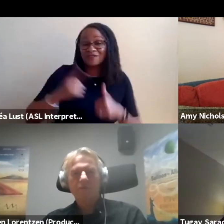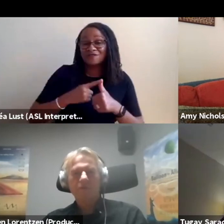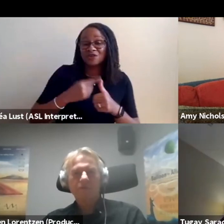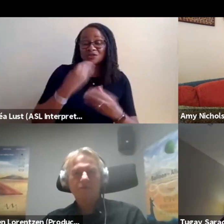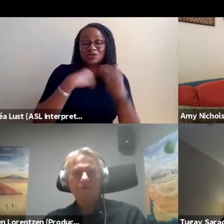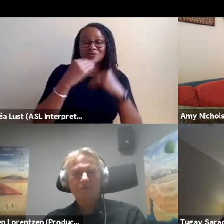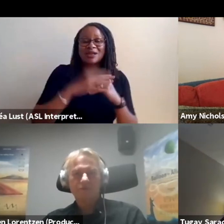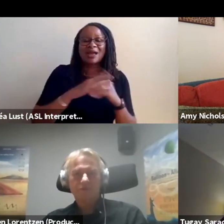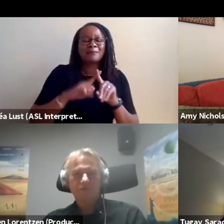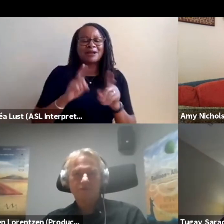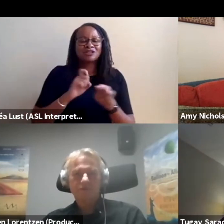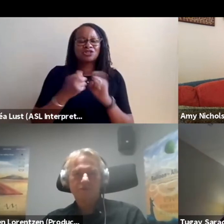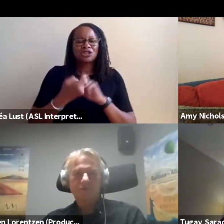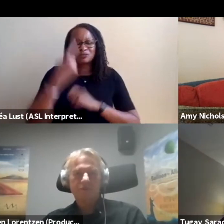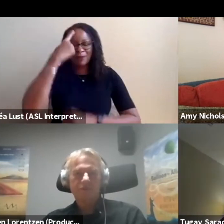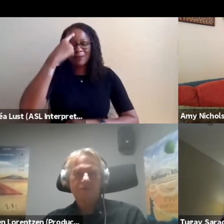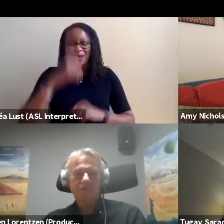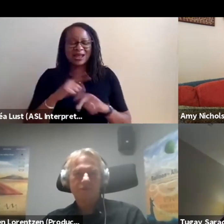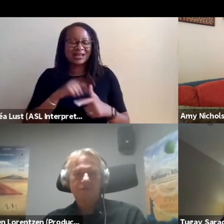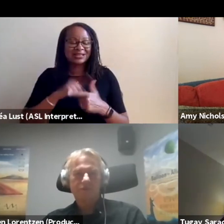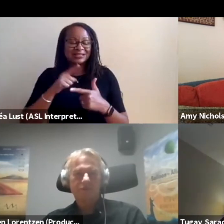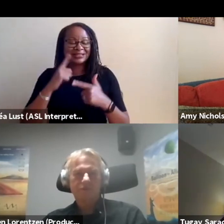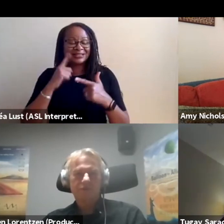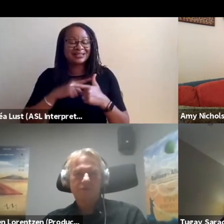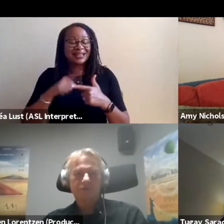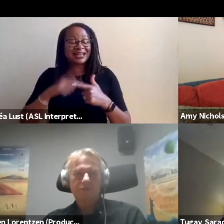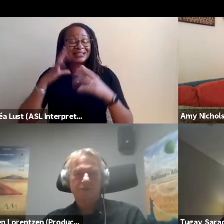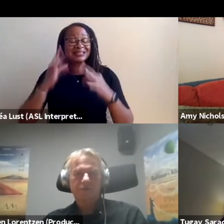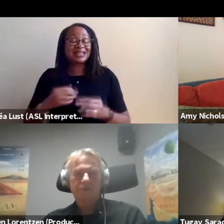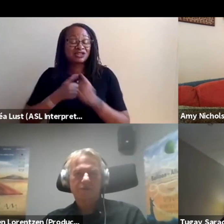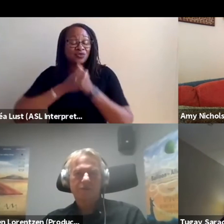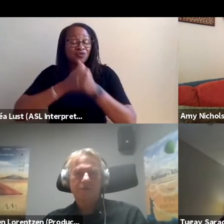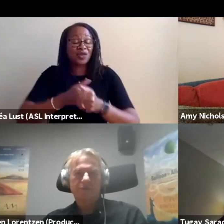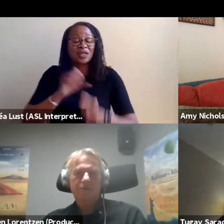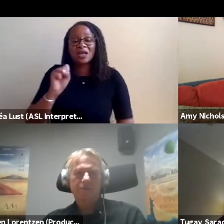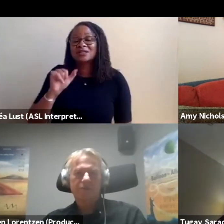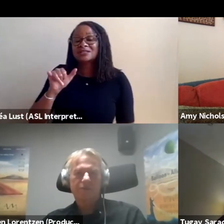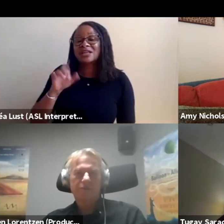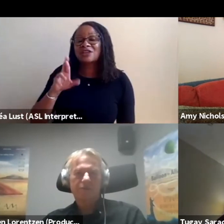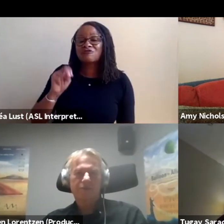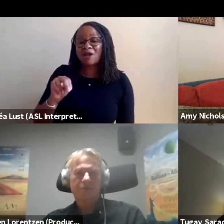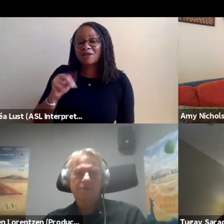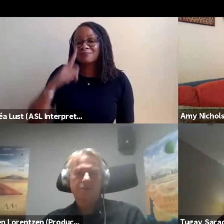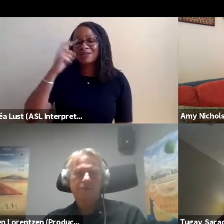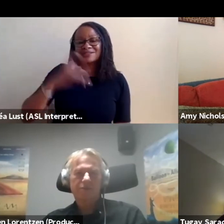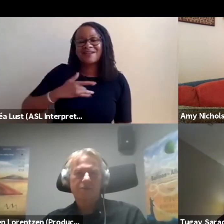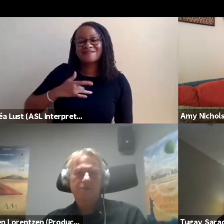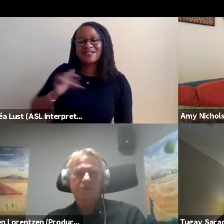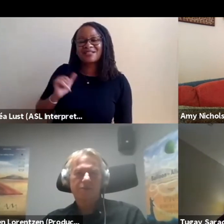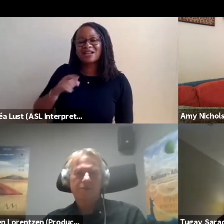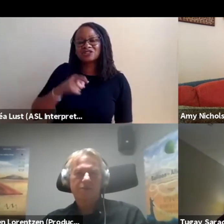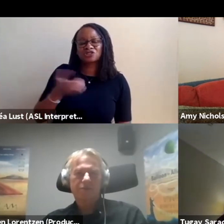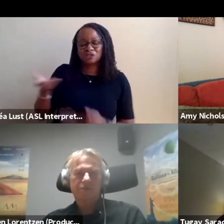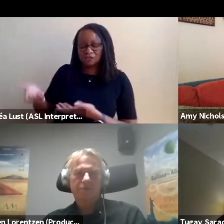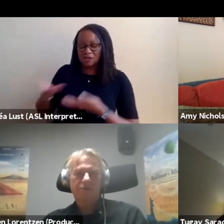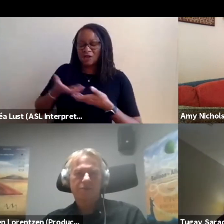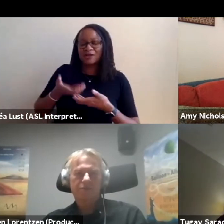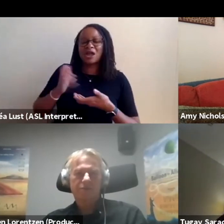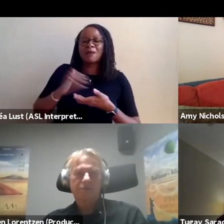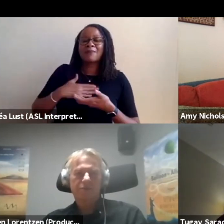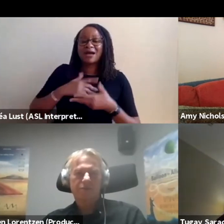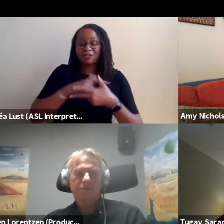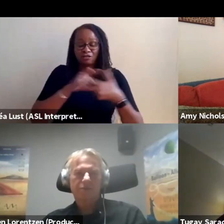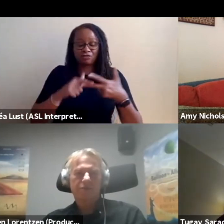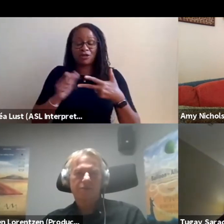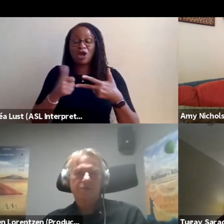to follow Seyran because I felt like really she carried all my 3 other films